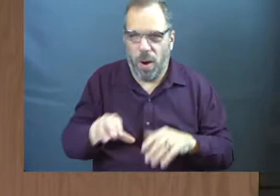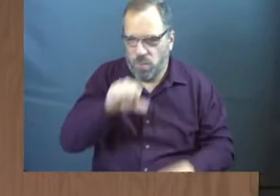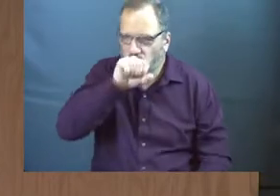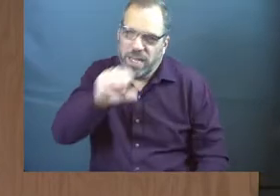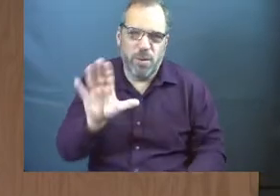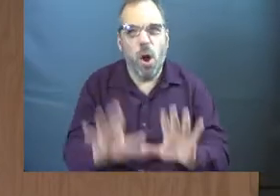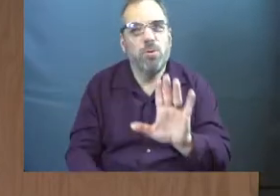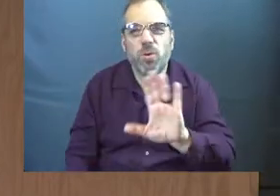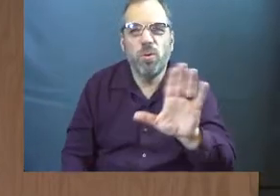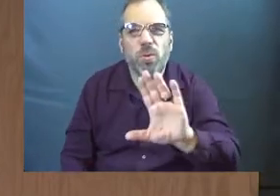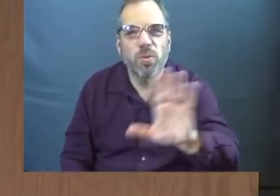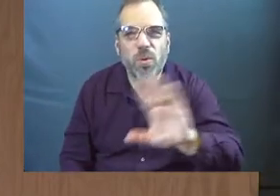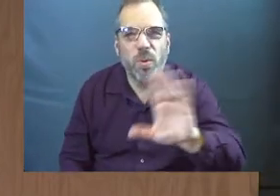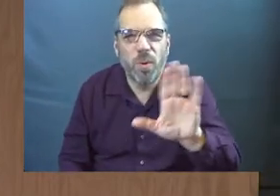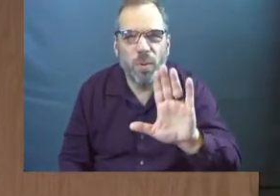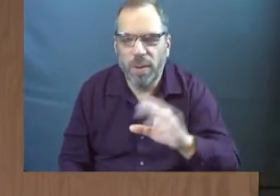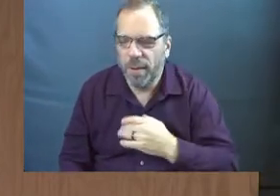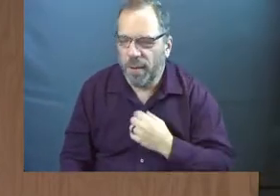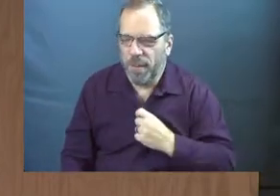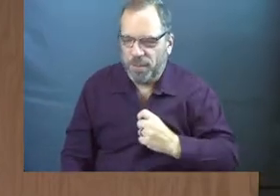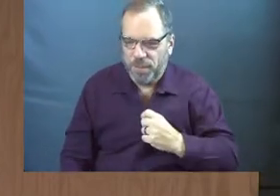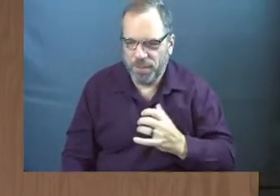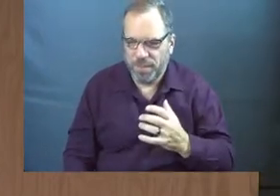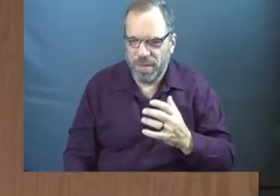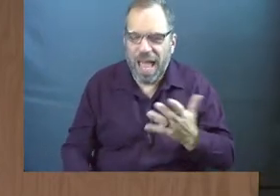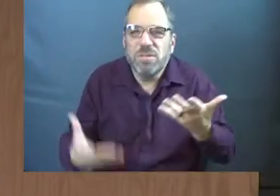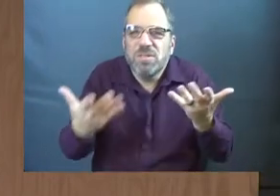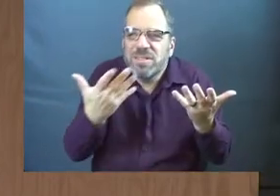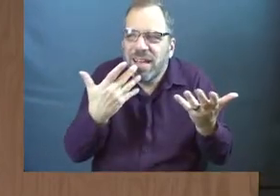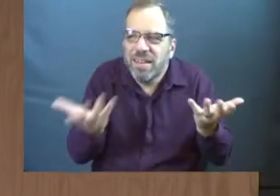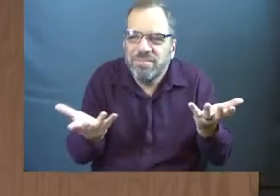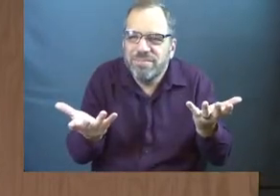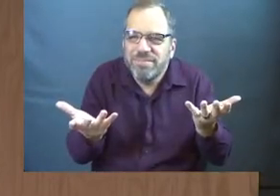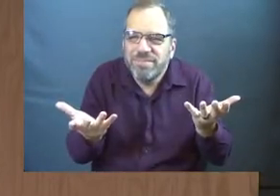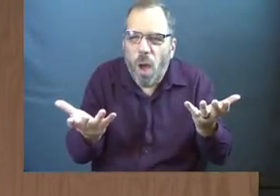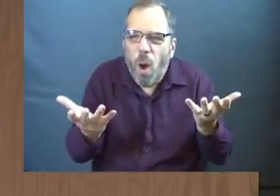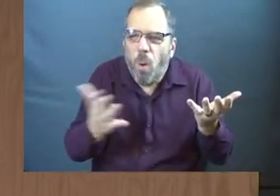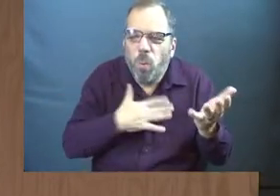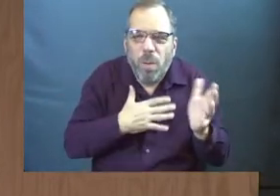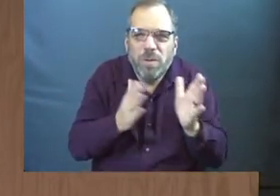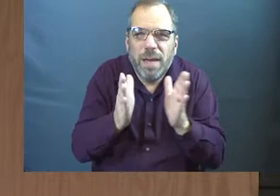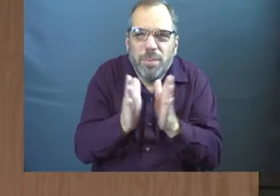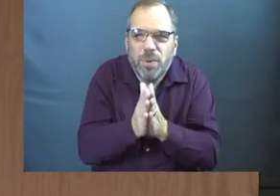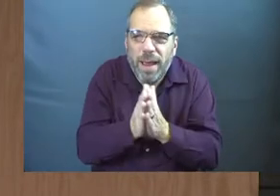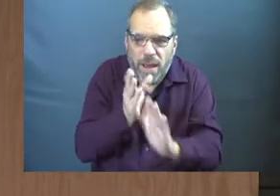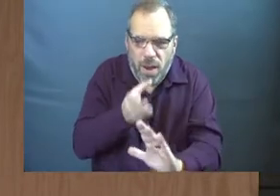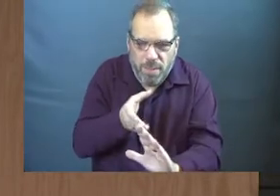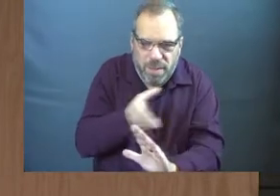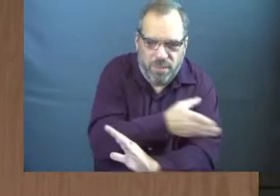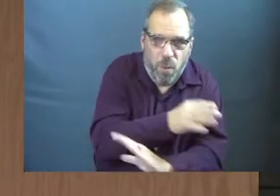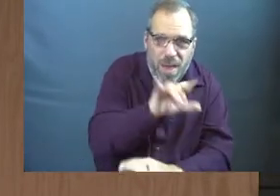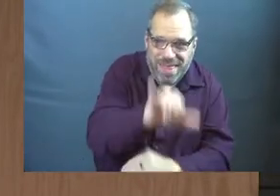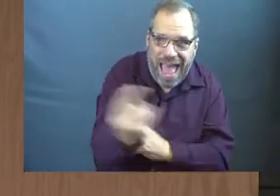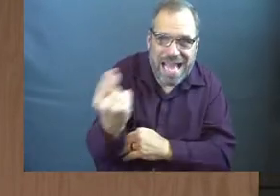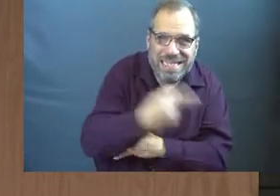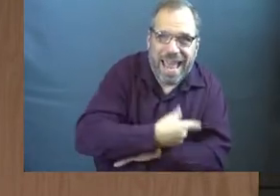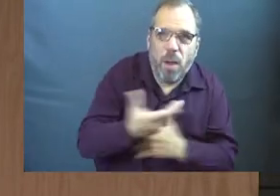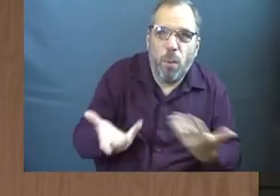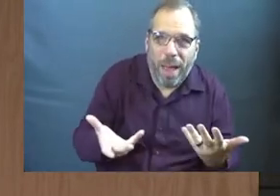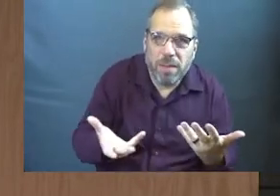hero or center of a story. Just trying to say, like, what was my prayer life even like before that?